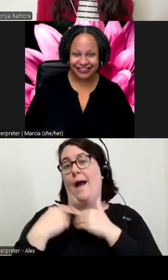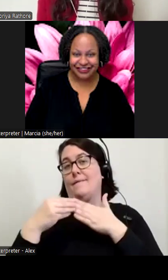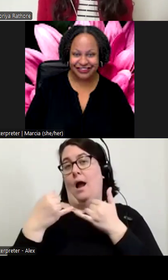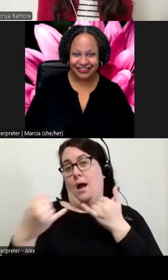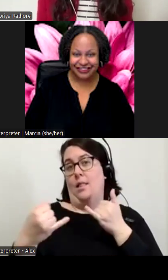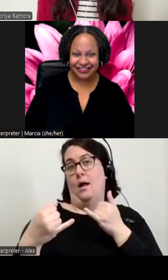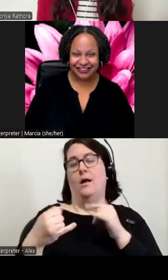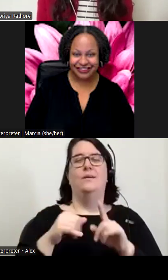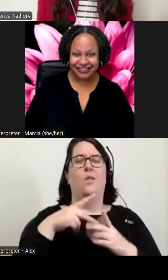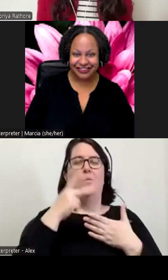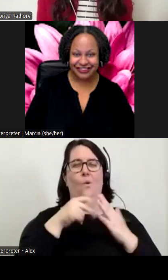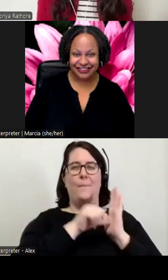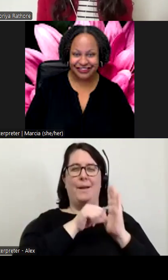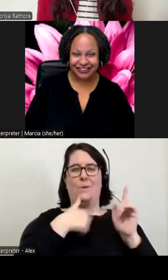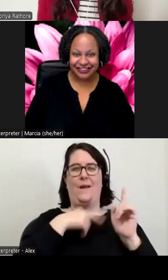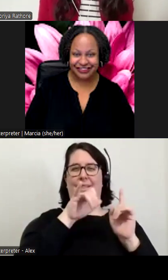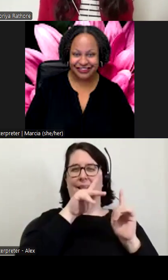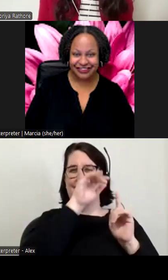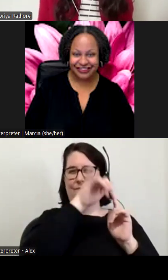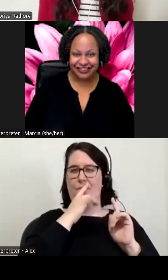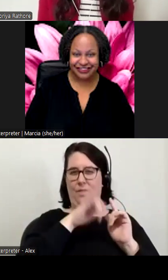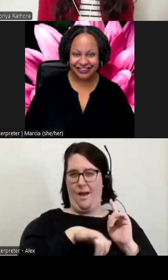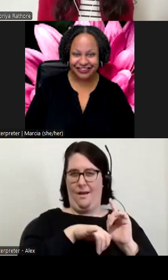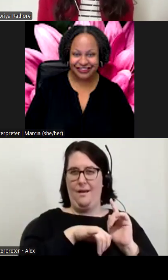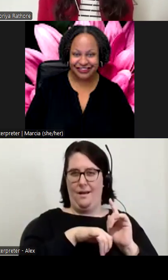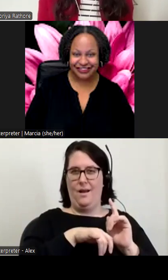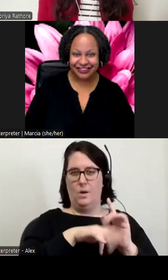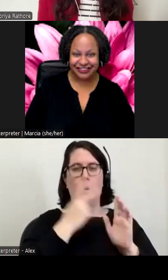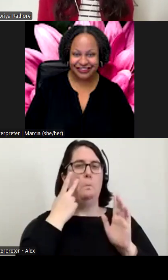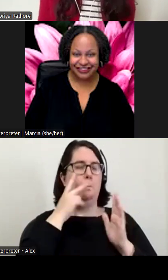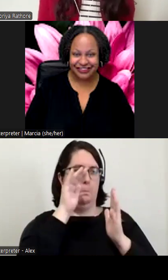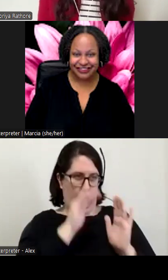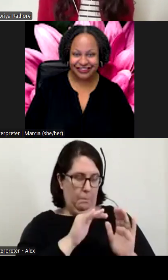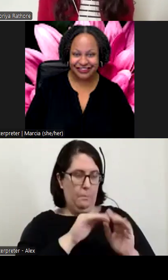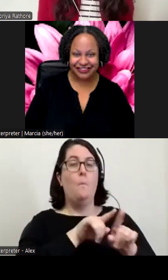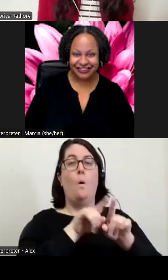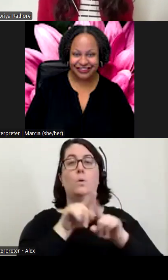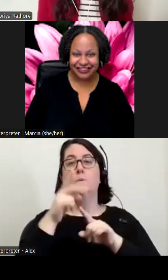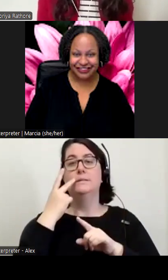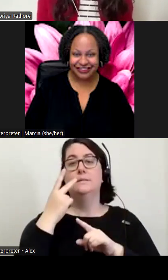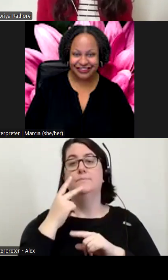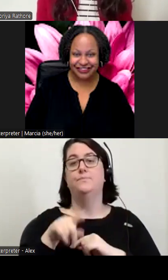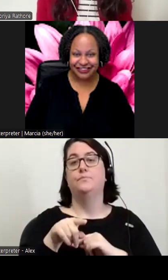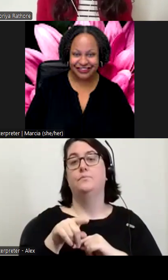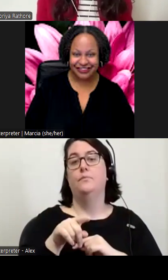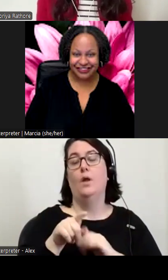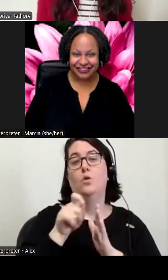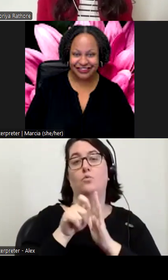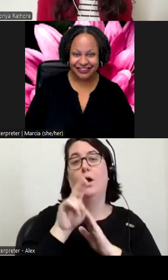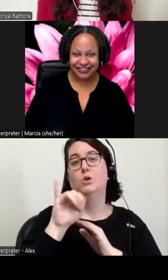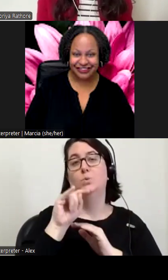on our program page in the program guidelines. And you can also look at what the Writers Union of Canada recommends.